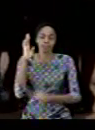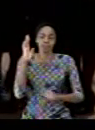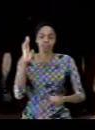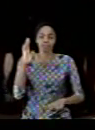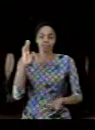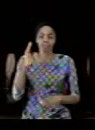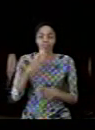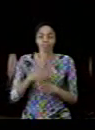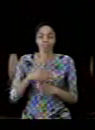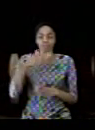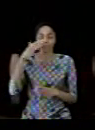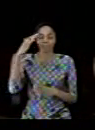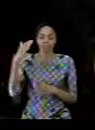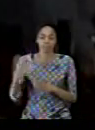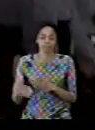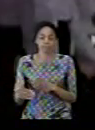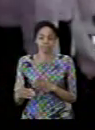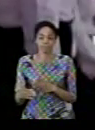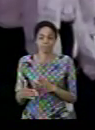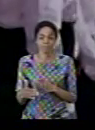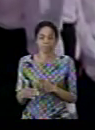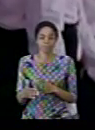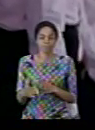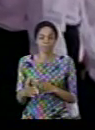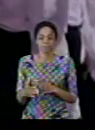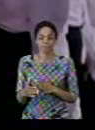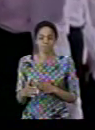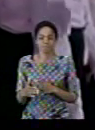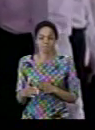wom wom la wo,